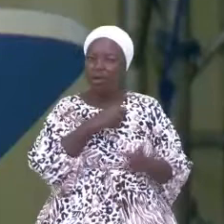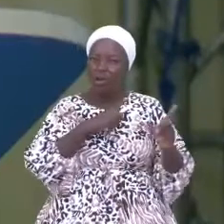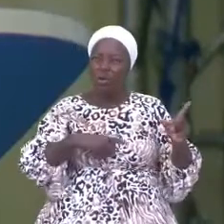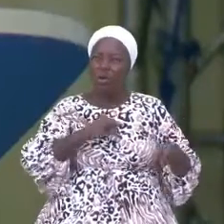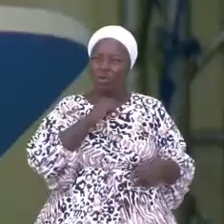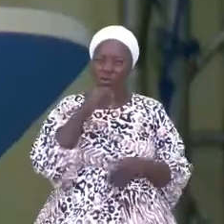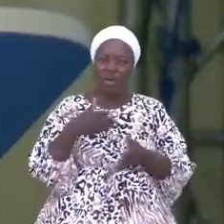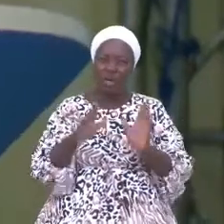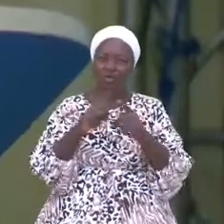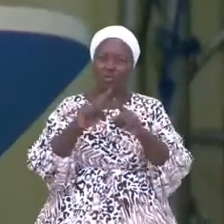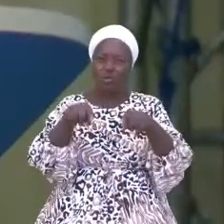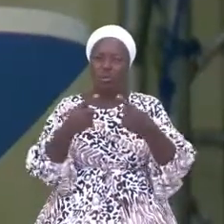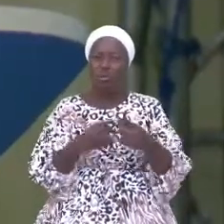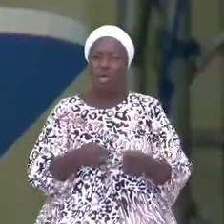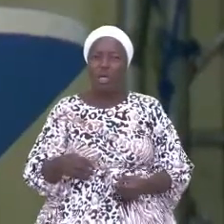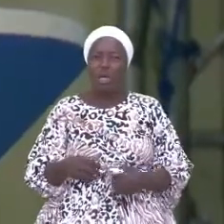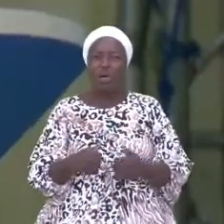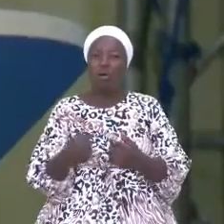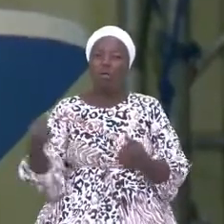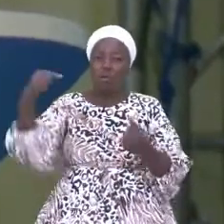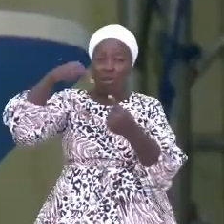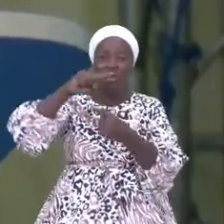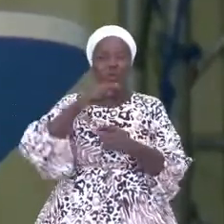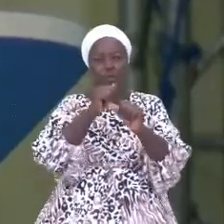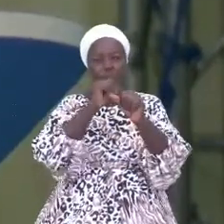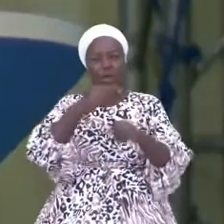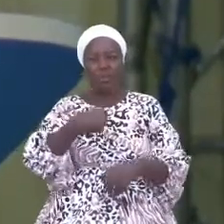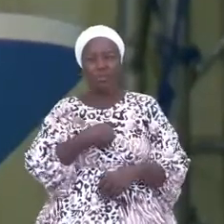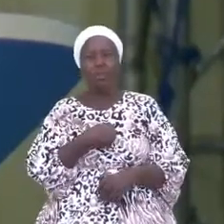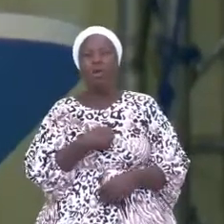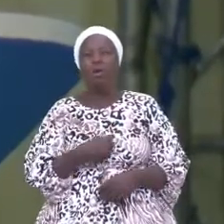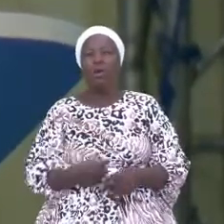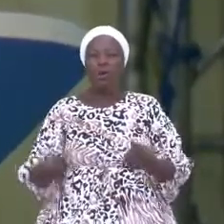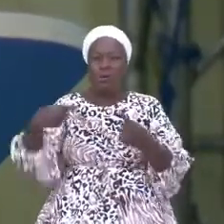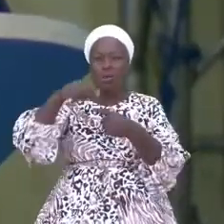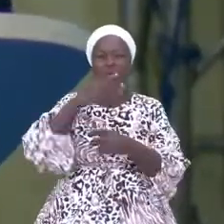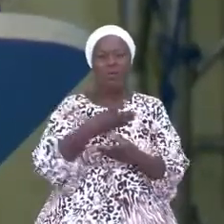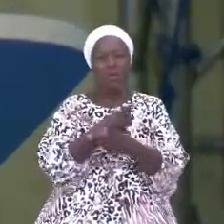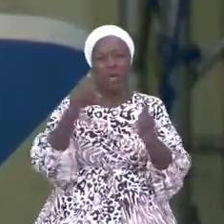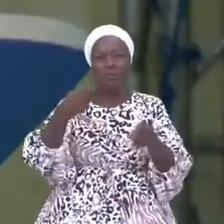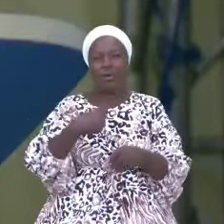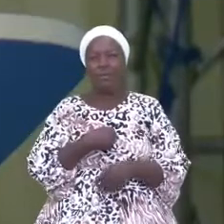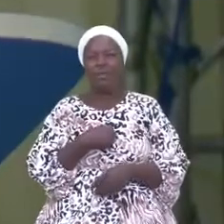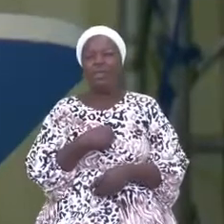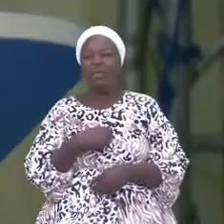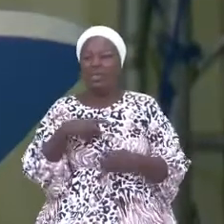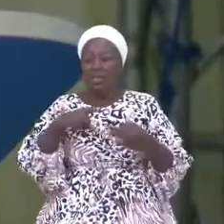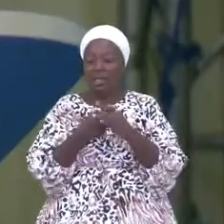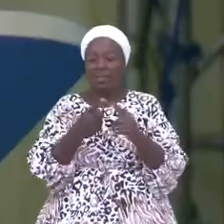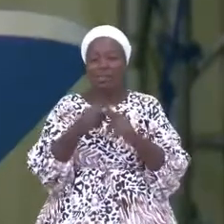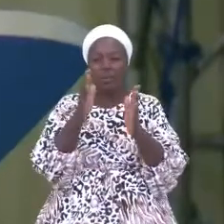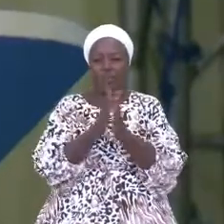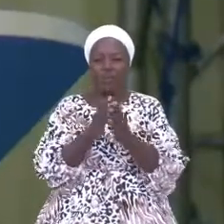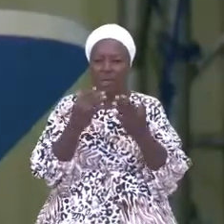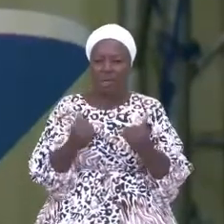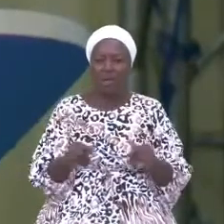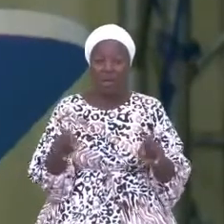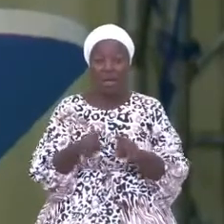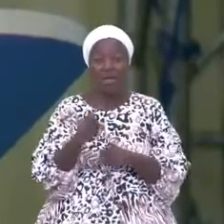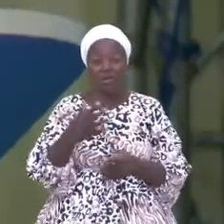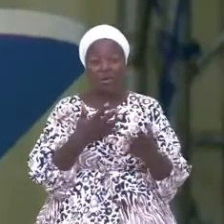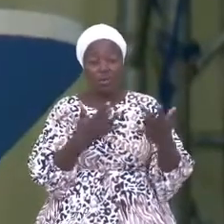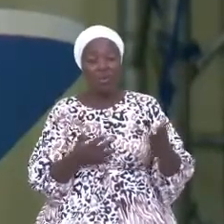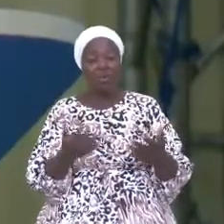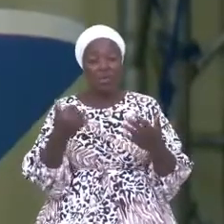you bless me, except you heal me, except you deliver me. Begin to pray as you wait